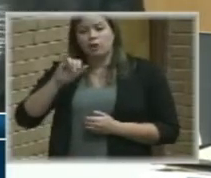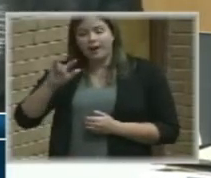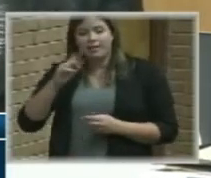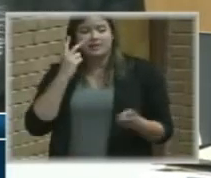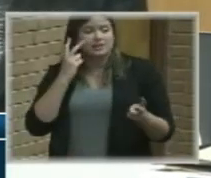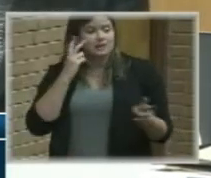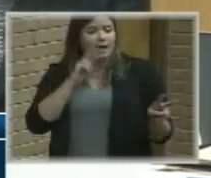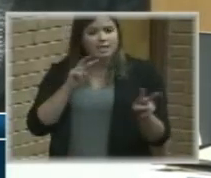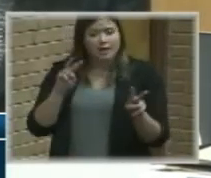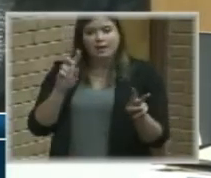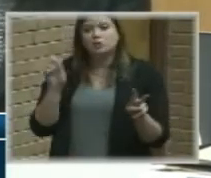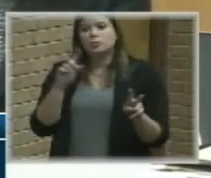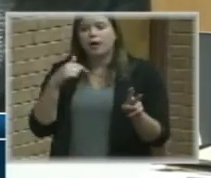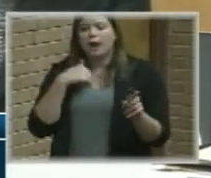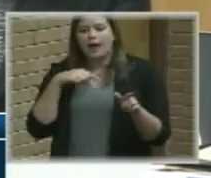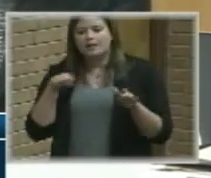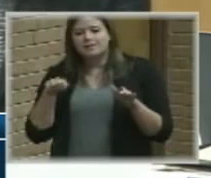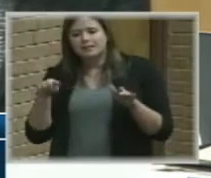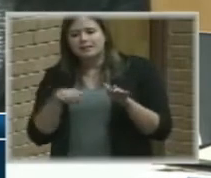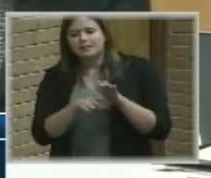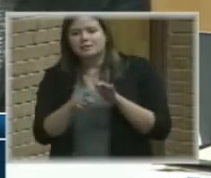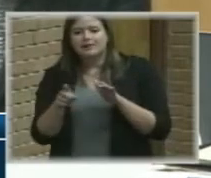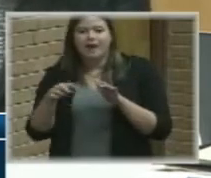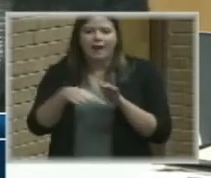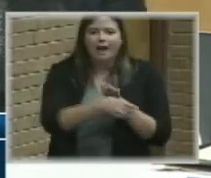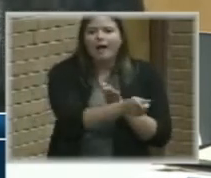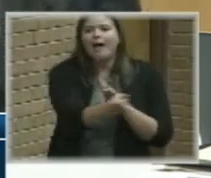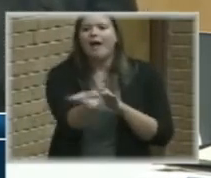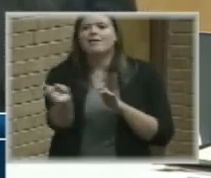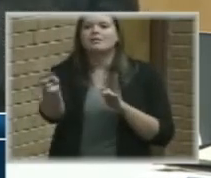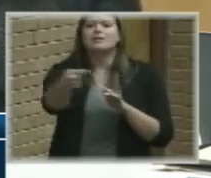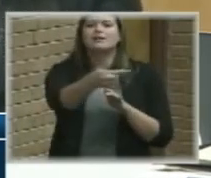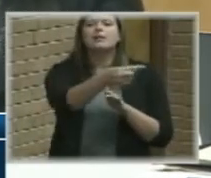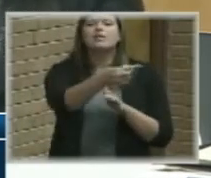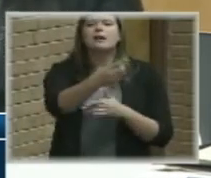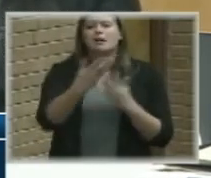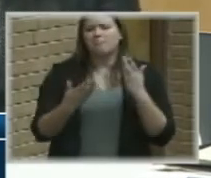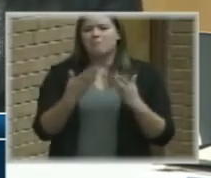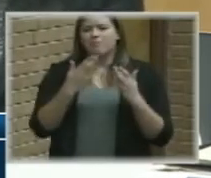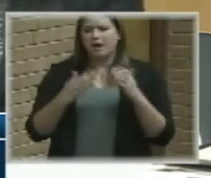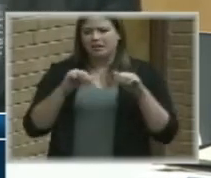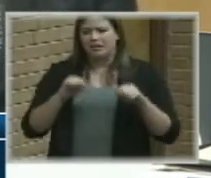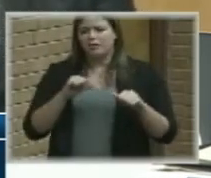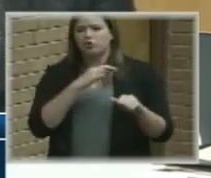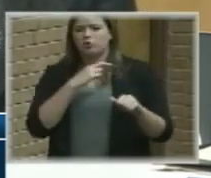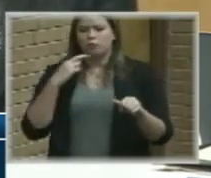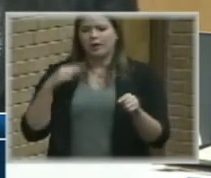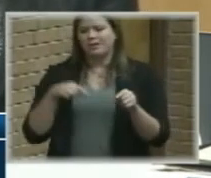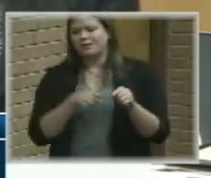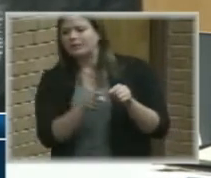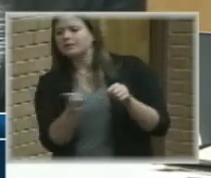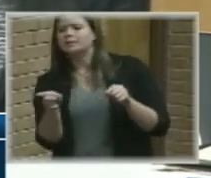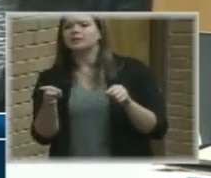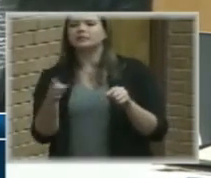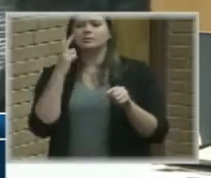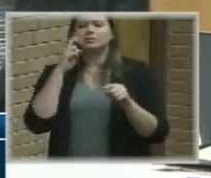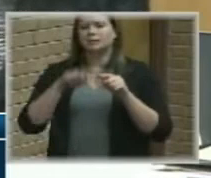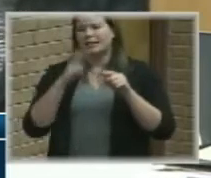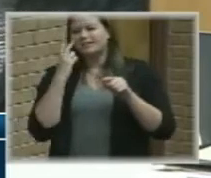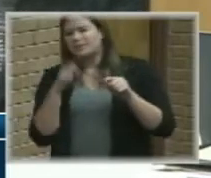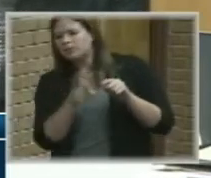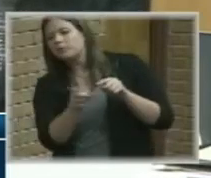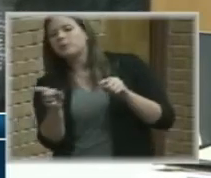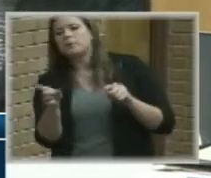are S-curves and may consequently pose a potential risk have been reviewed by our park